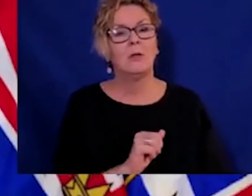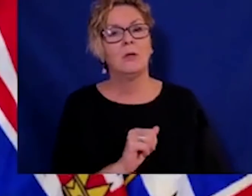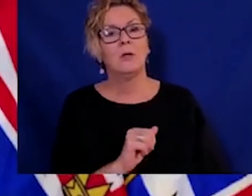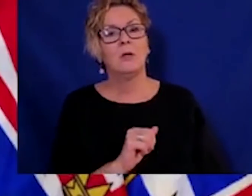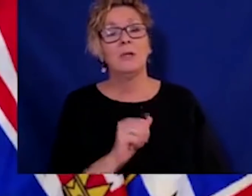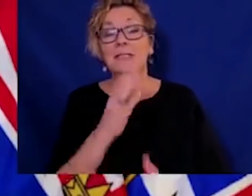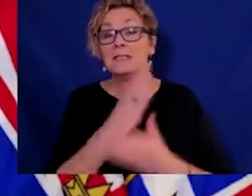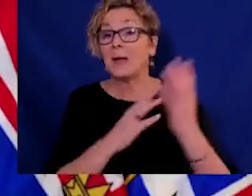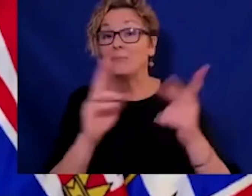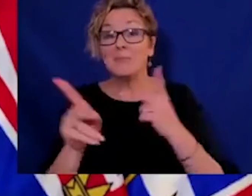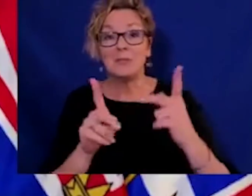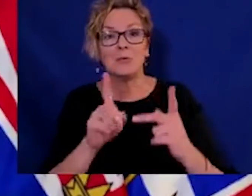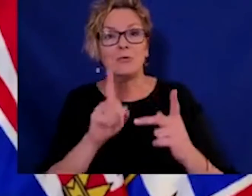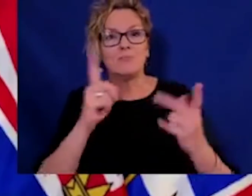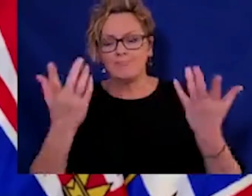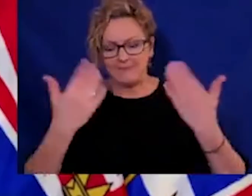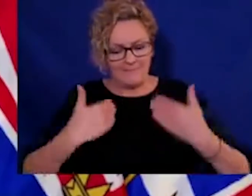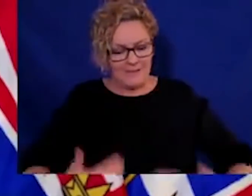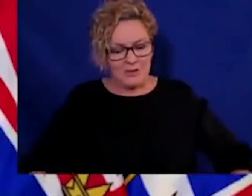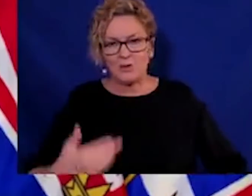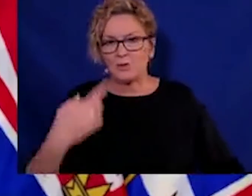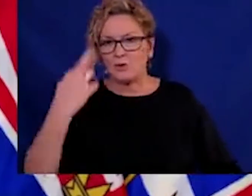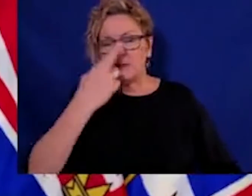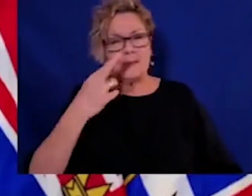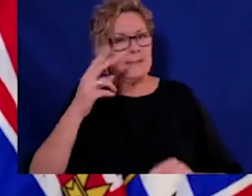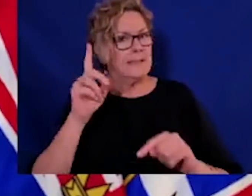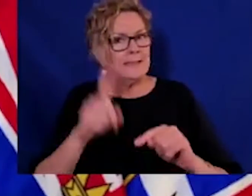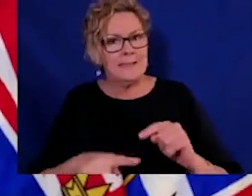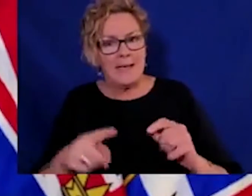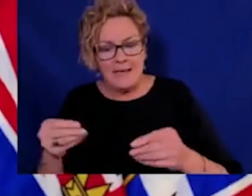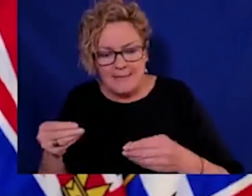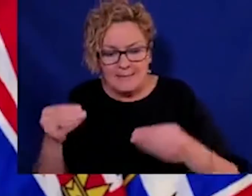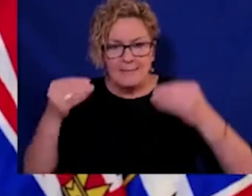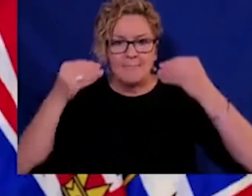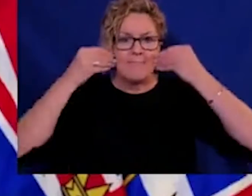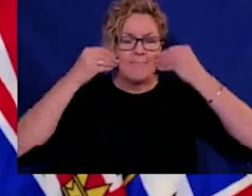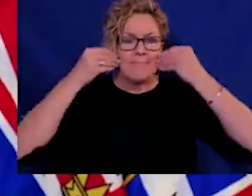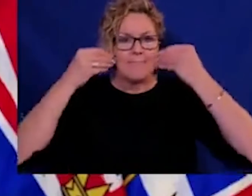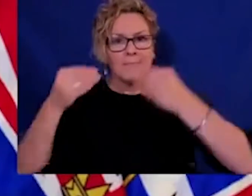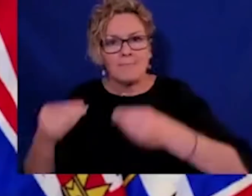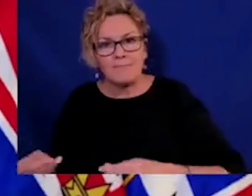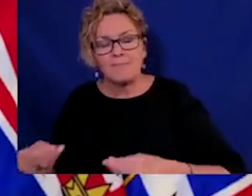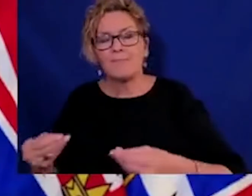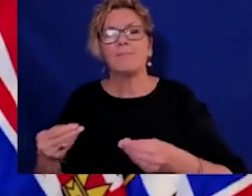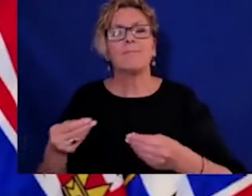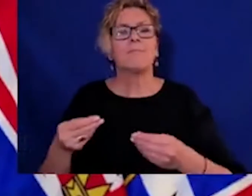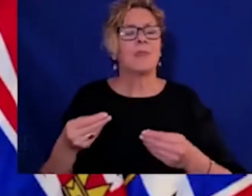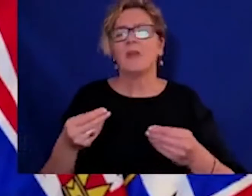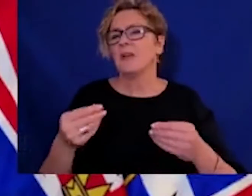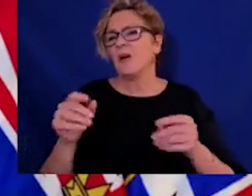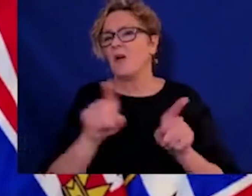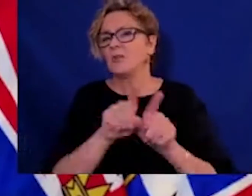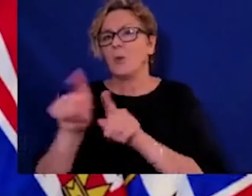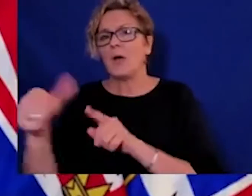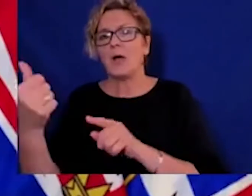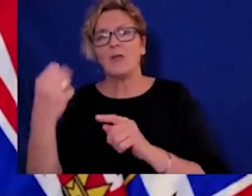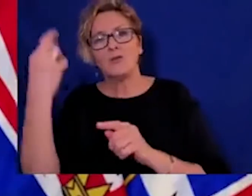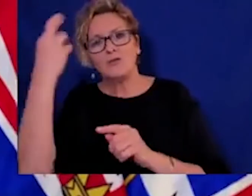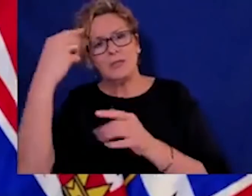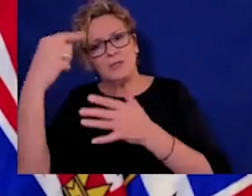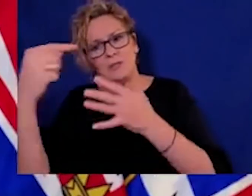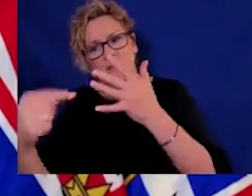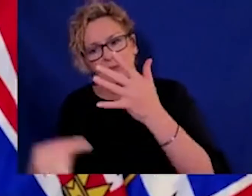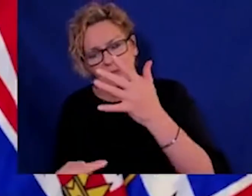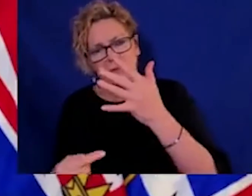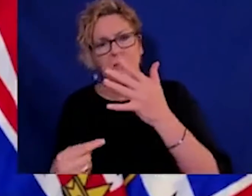the ages of 2 and 12, but it is not mandatory. And we know that people can't wear masks for many reasons